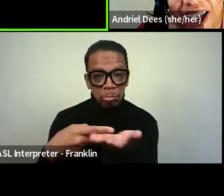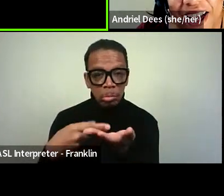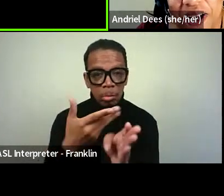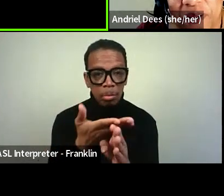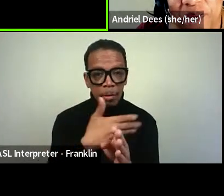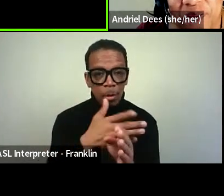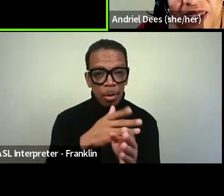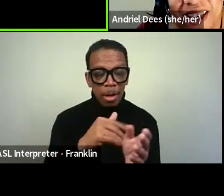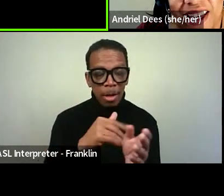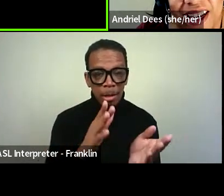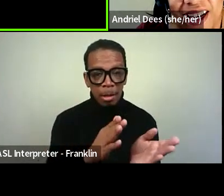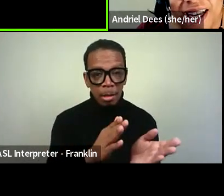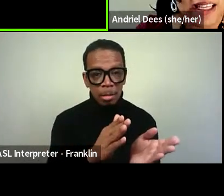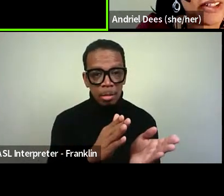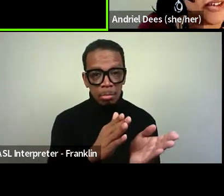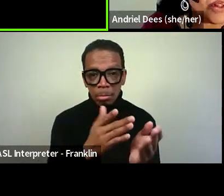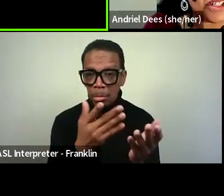I